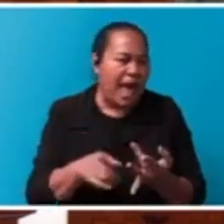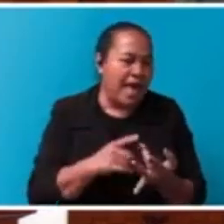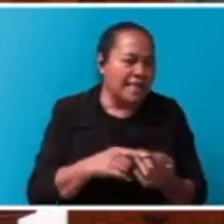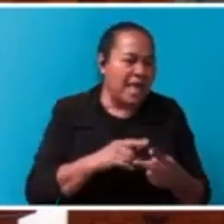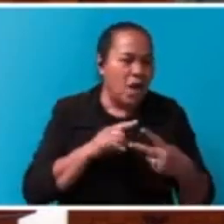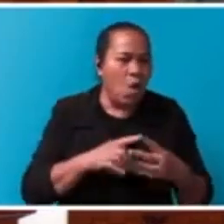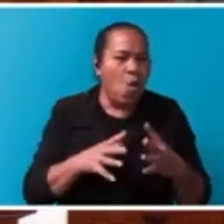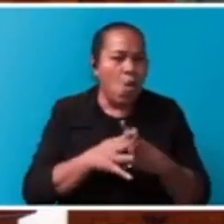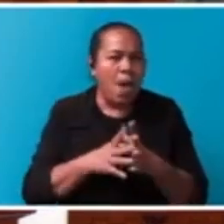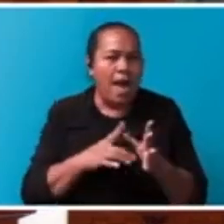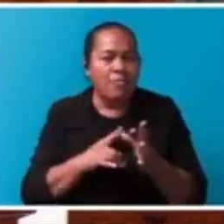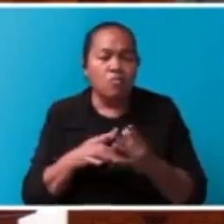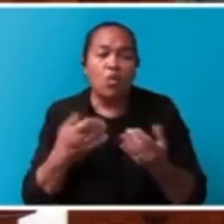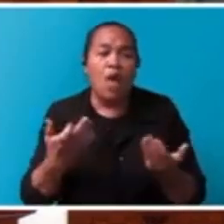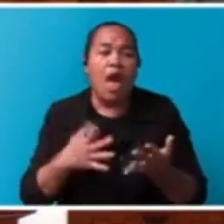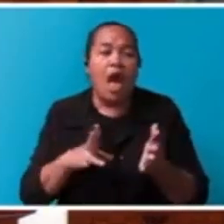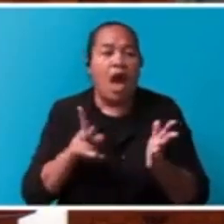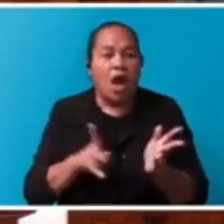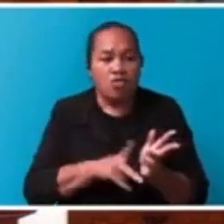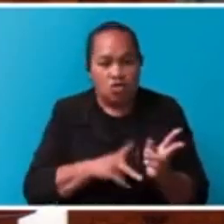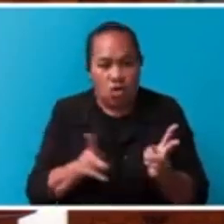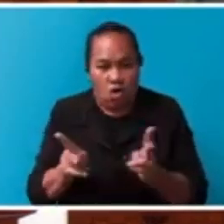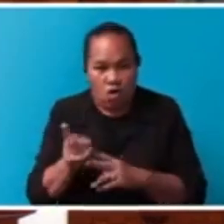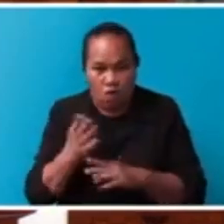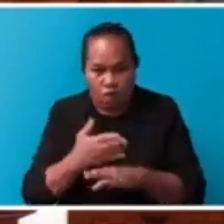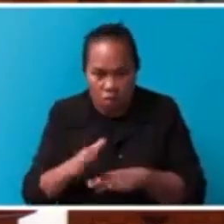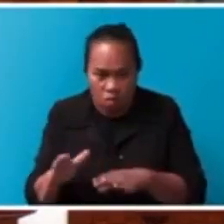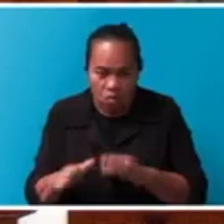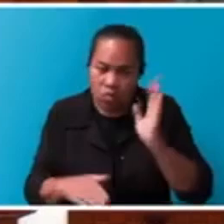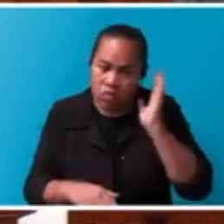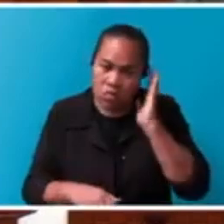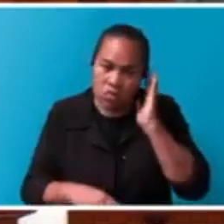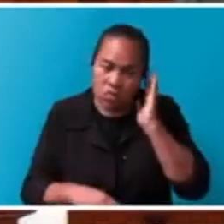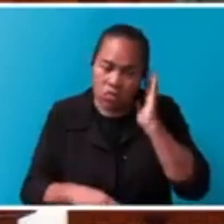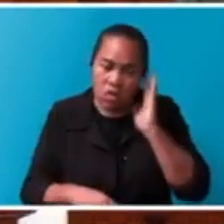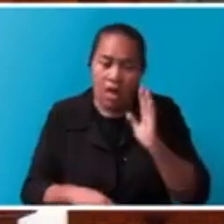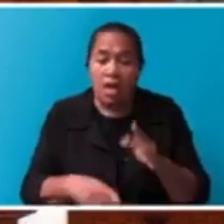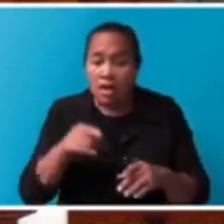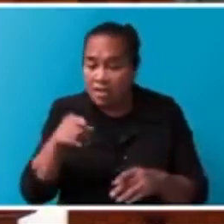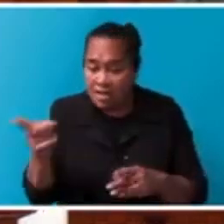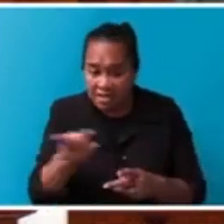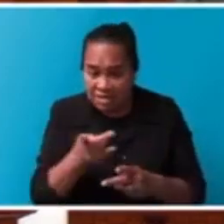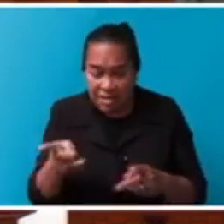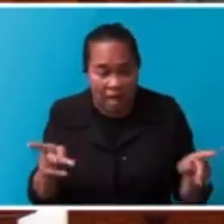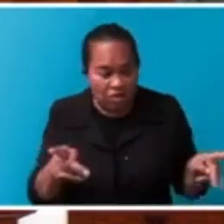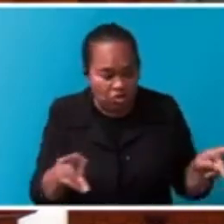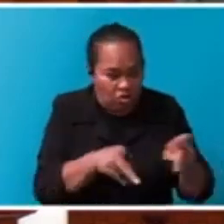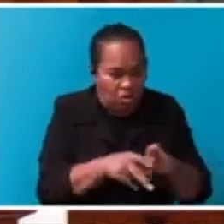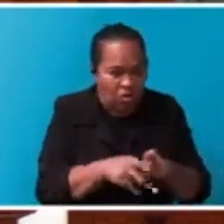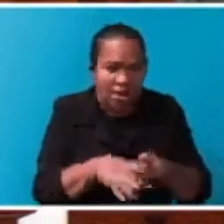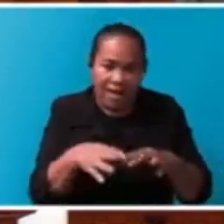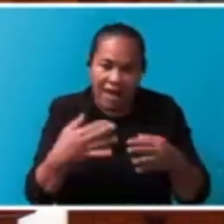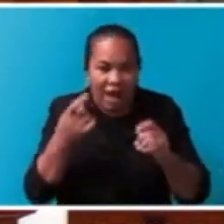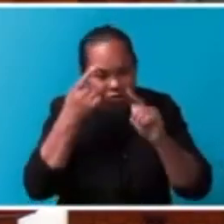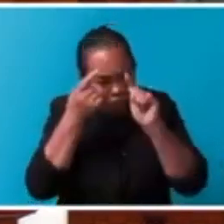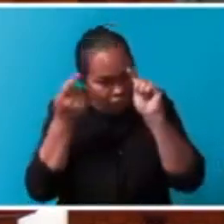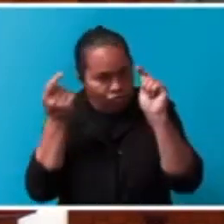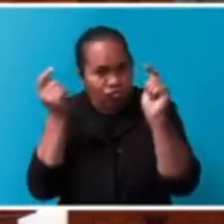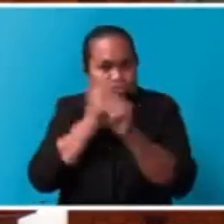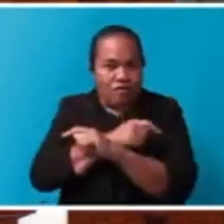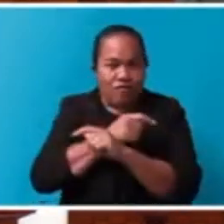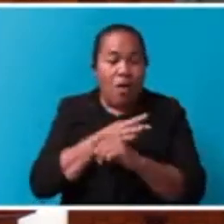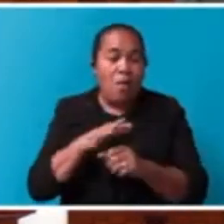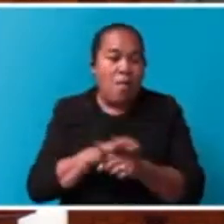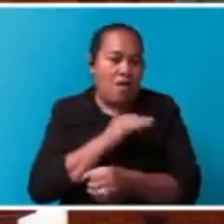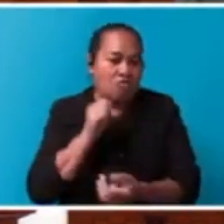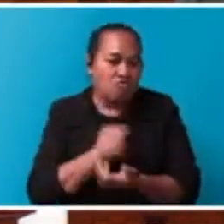Development in Corvo. These joint ventures represent a paradigm shift, ensuring